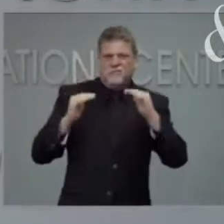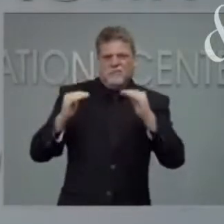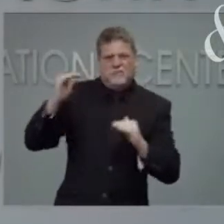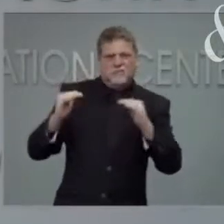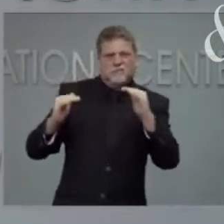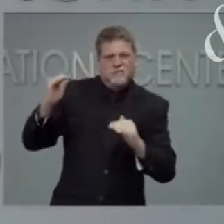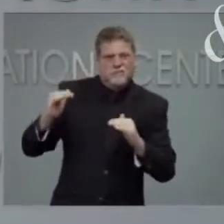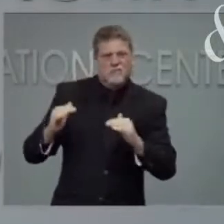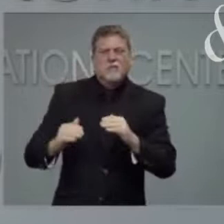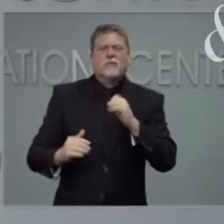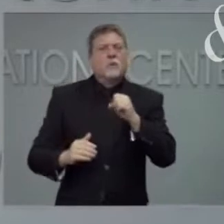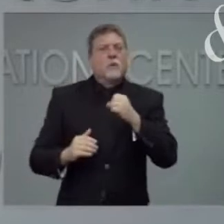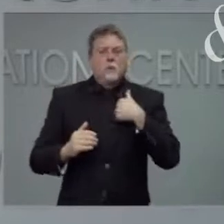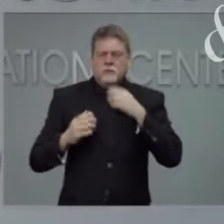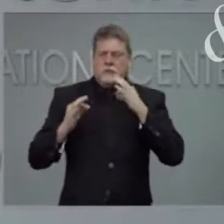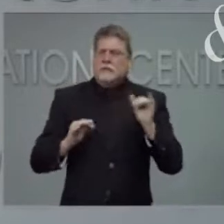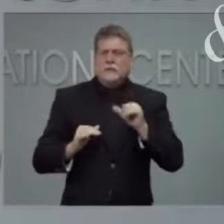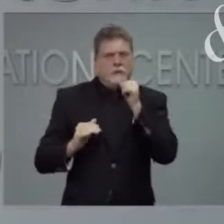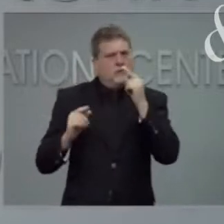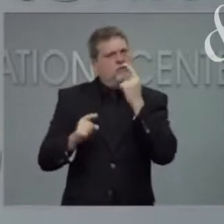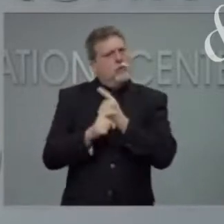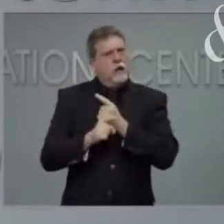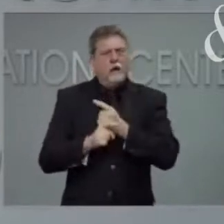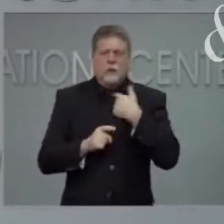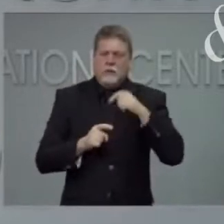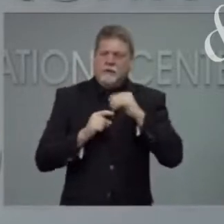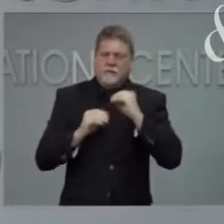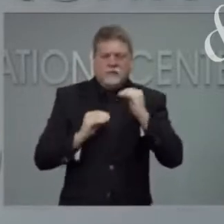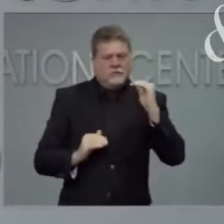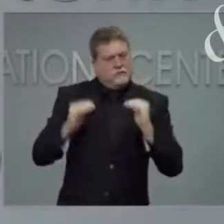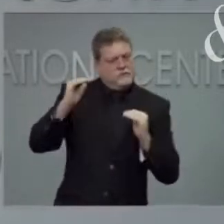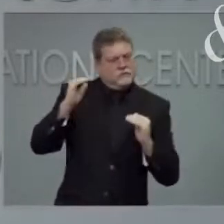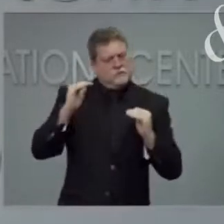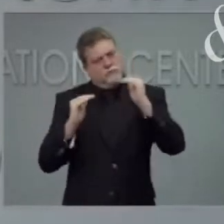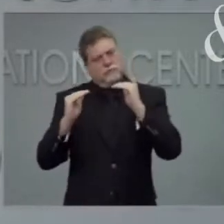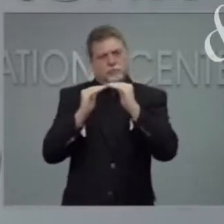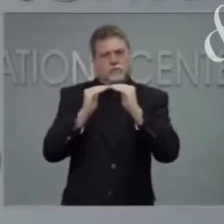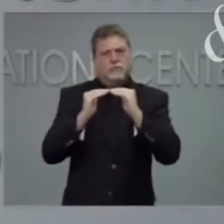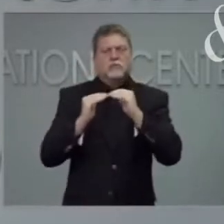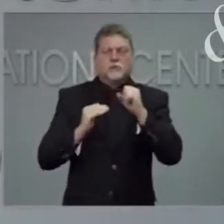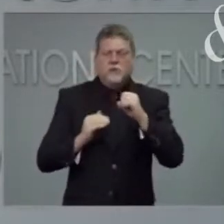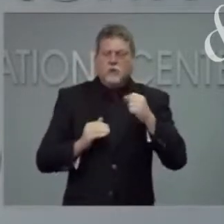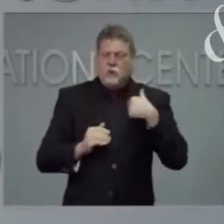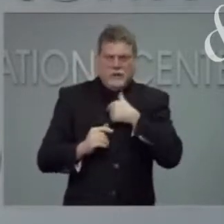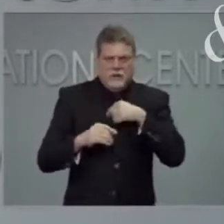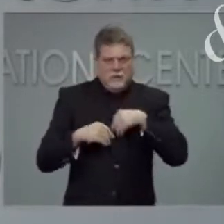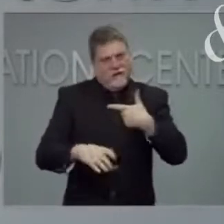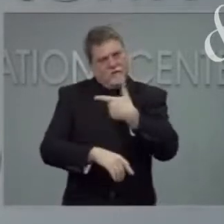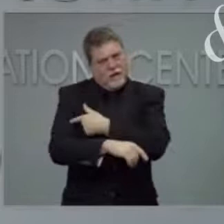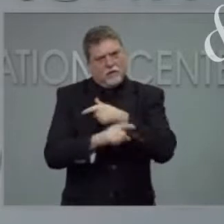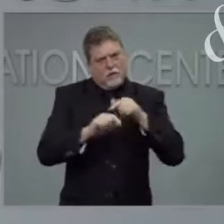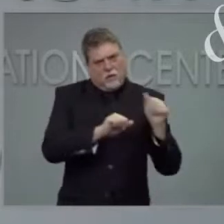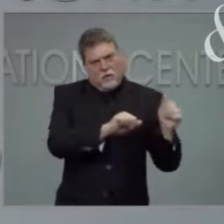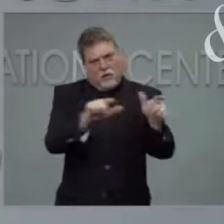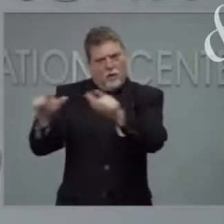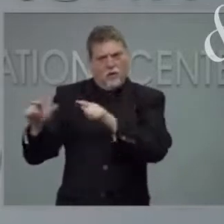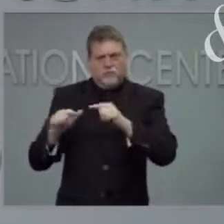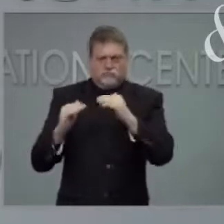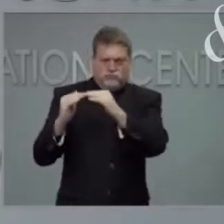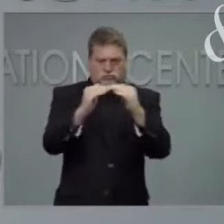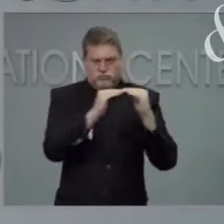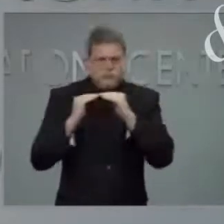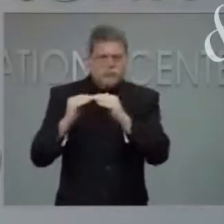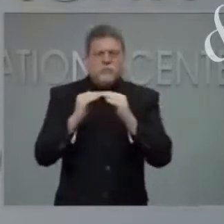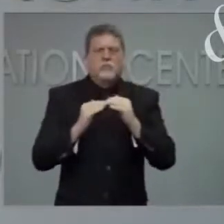strong intentional work to make sure that not only are we getting these vaccines off the shelf and into arms quickly, but